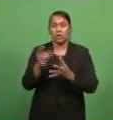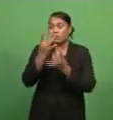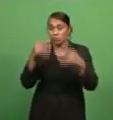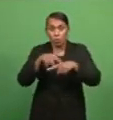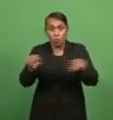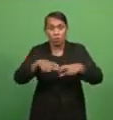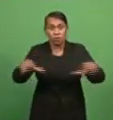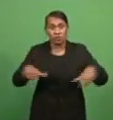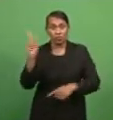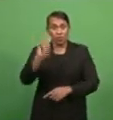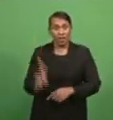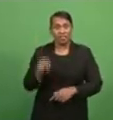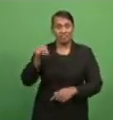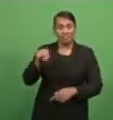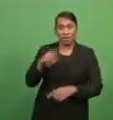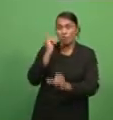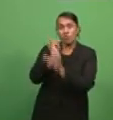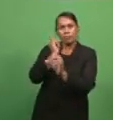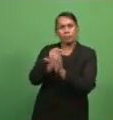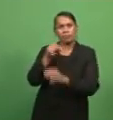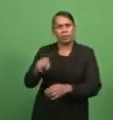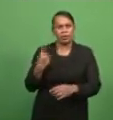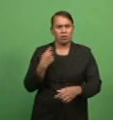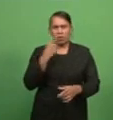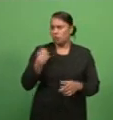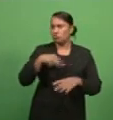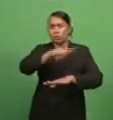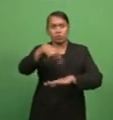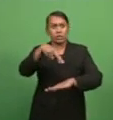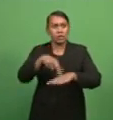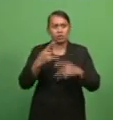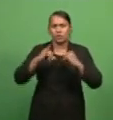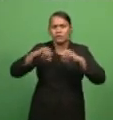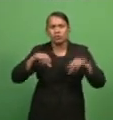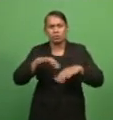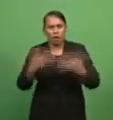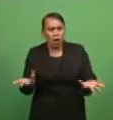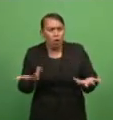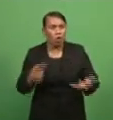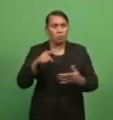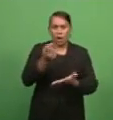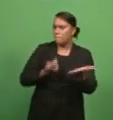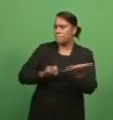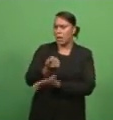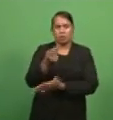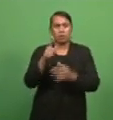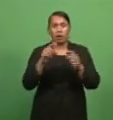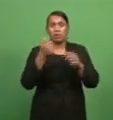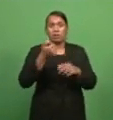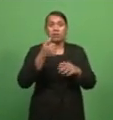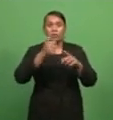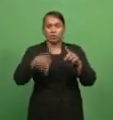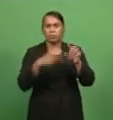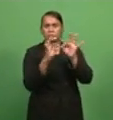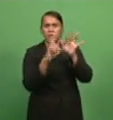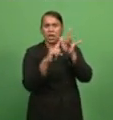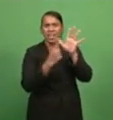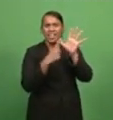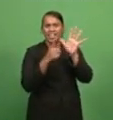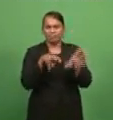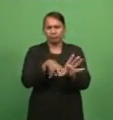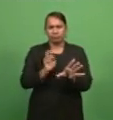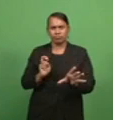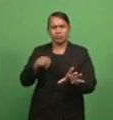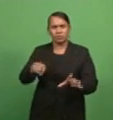from the original investigation. Mara has been released on $1,000 bail with 2 sureties and ordered to abide by